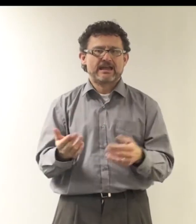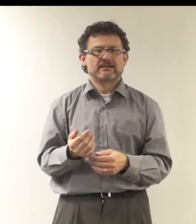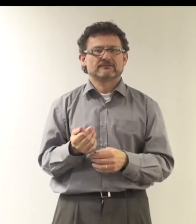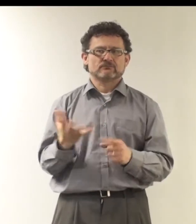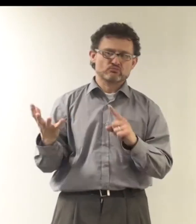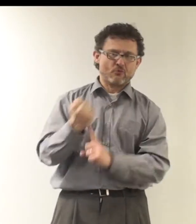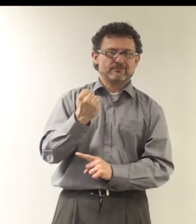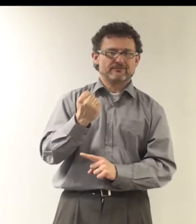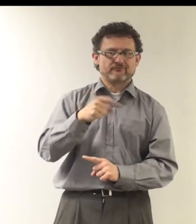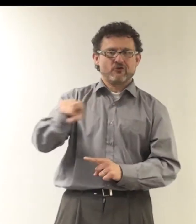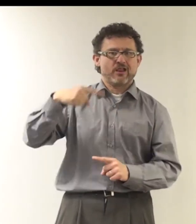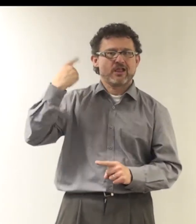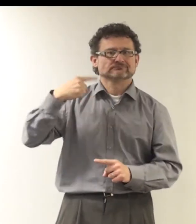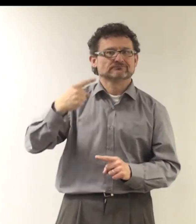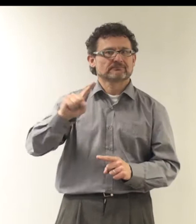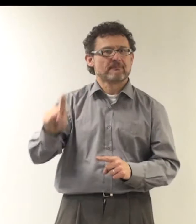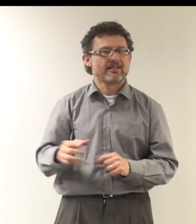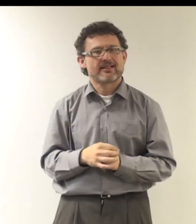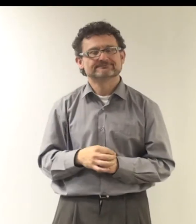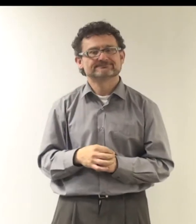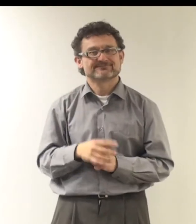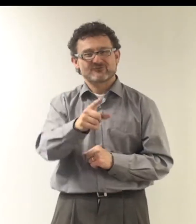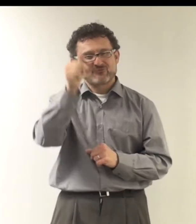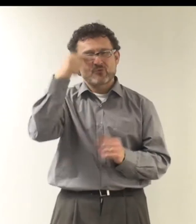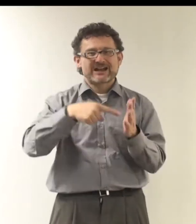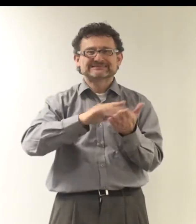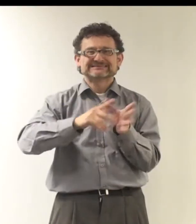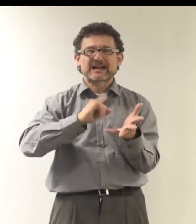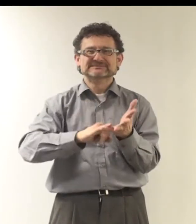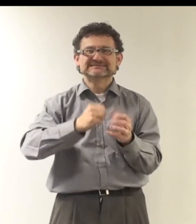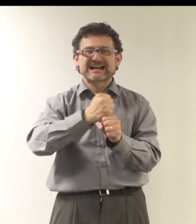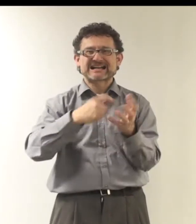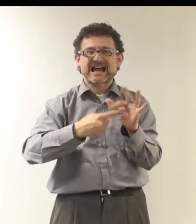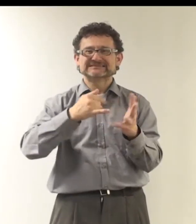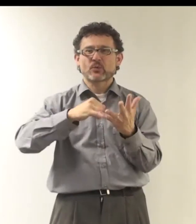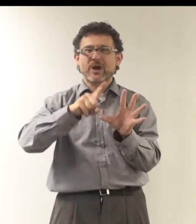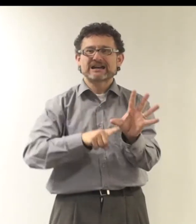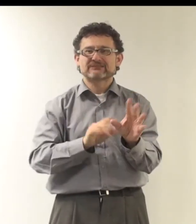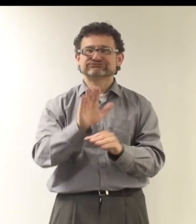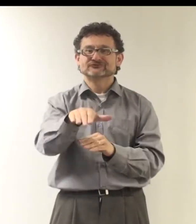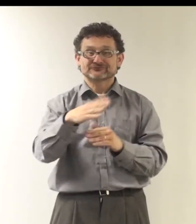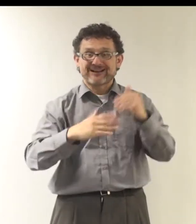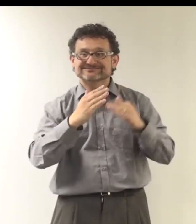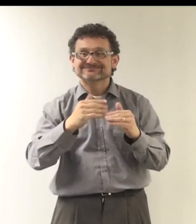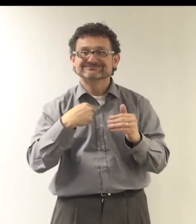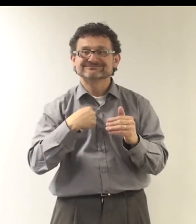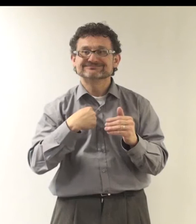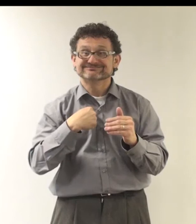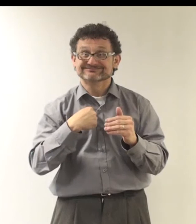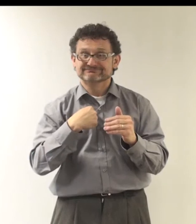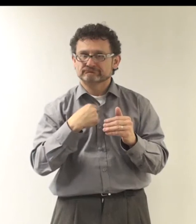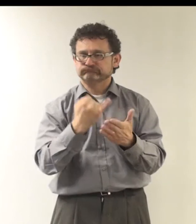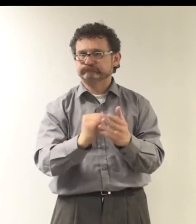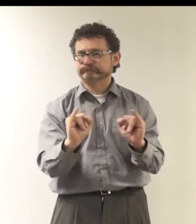of hundreds of local party green activists in our capital. And that hard work has already ensured that we've